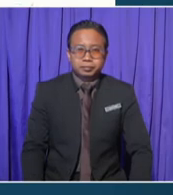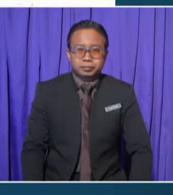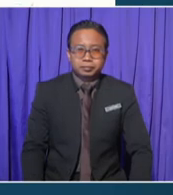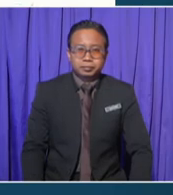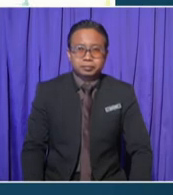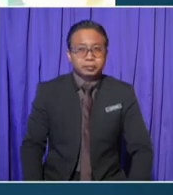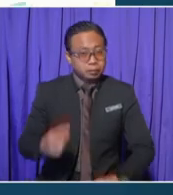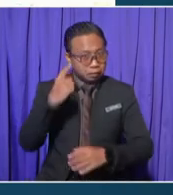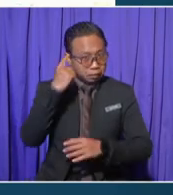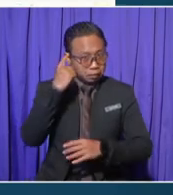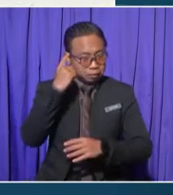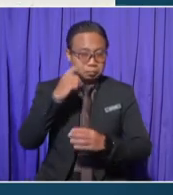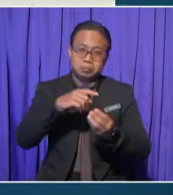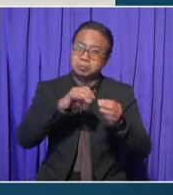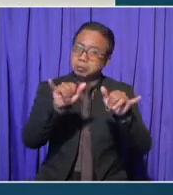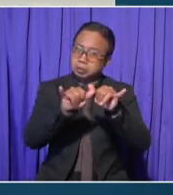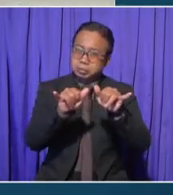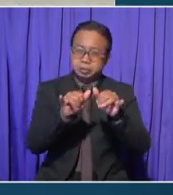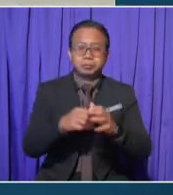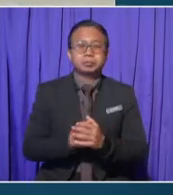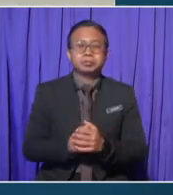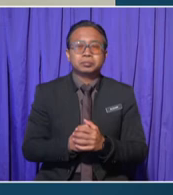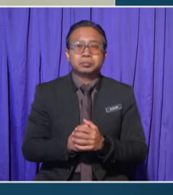Head measurement.